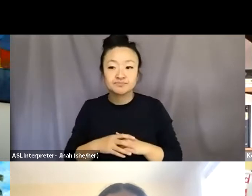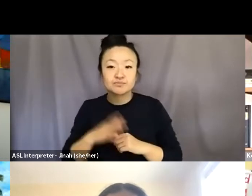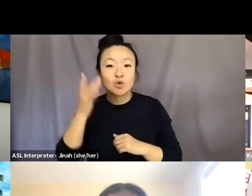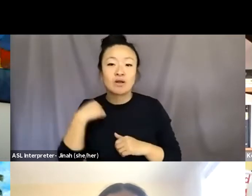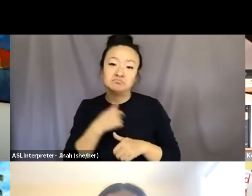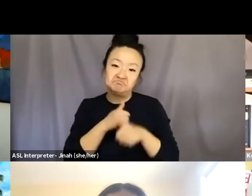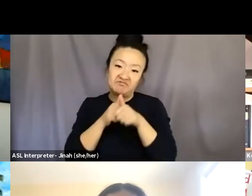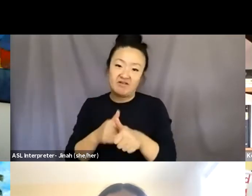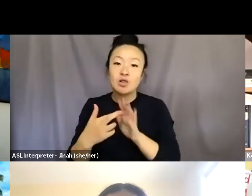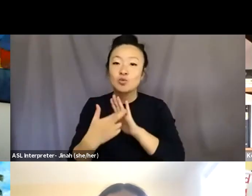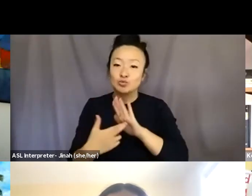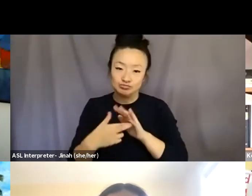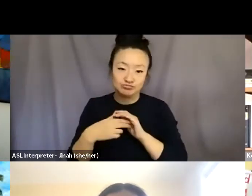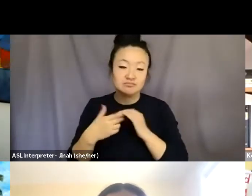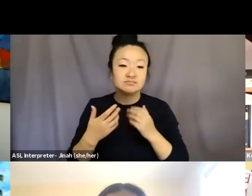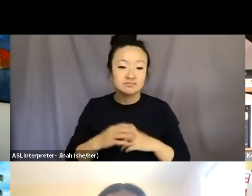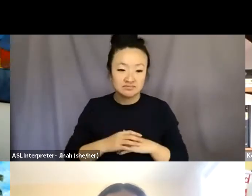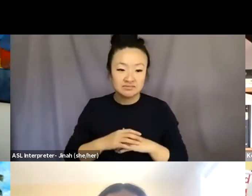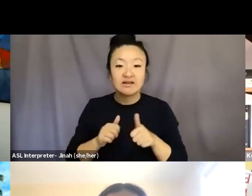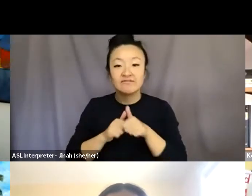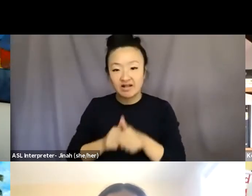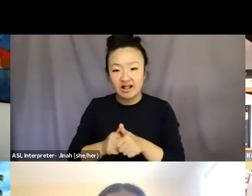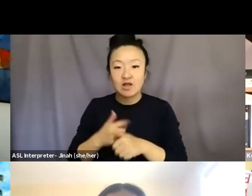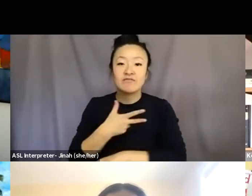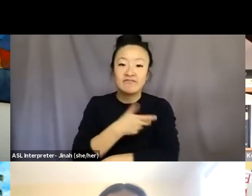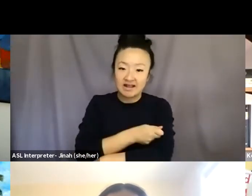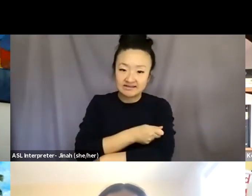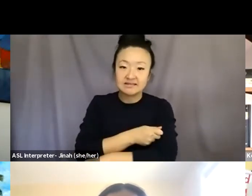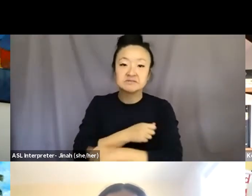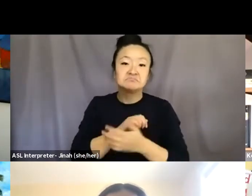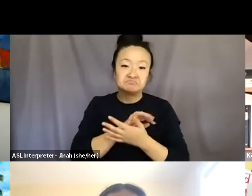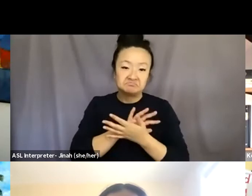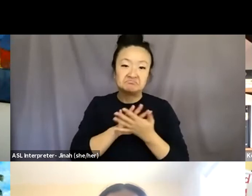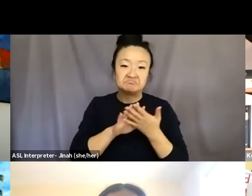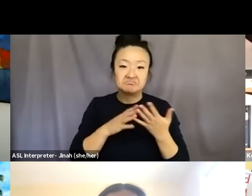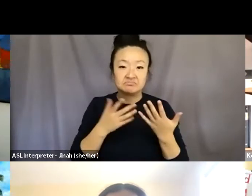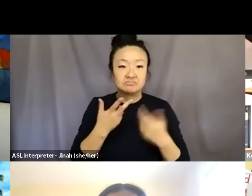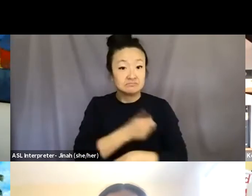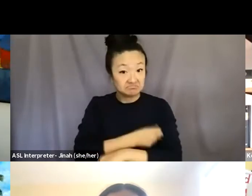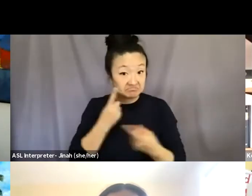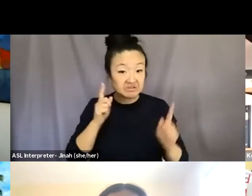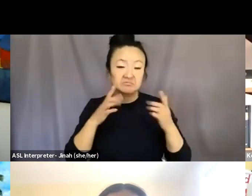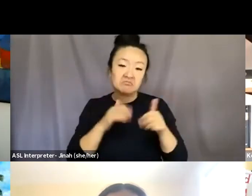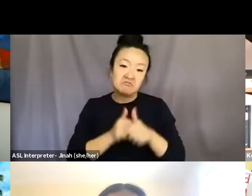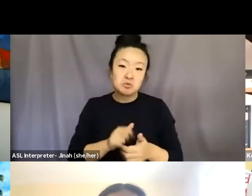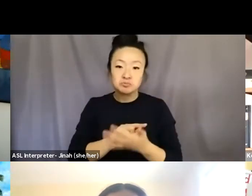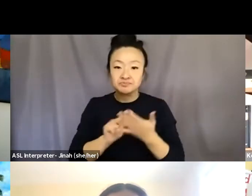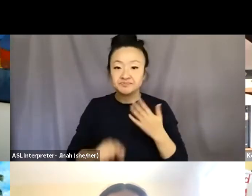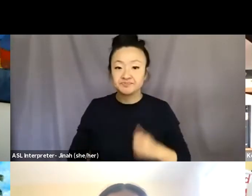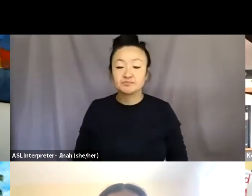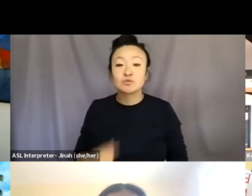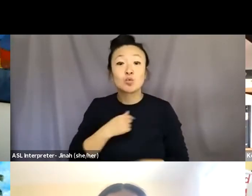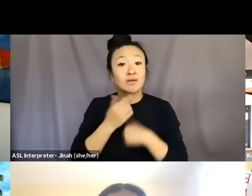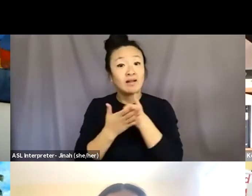by the rules and so forth, and also following the vaccination kind of success. But we helped a lot with